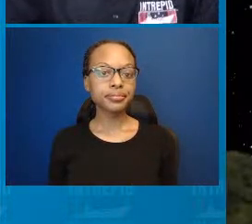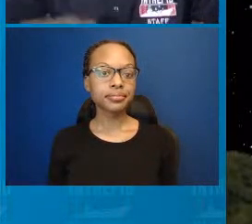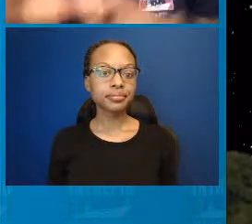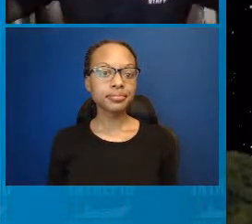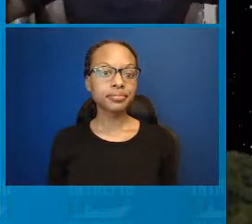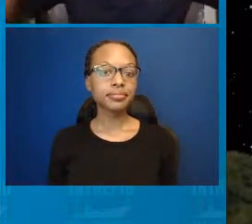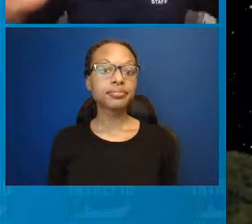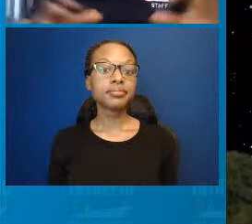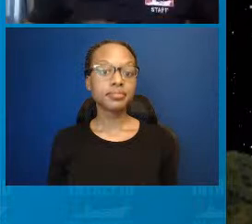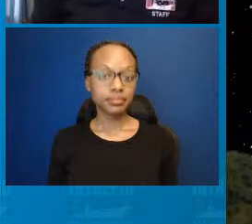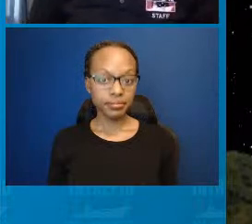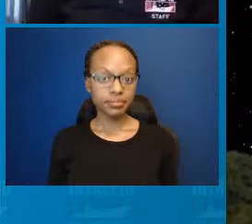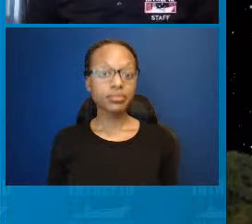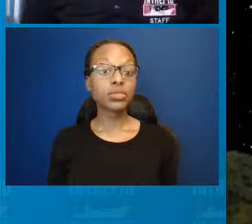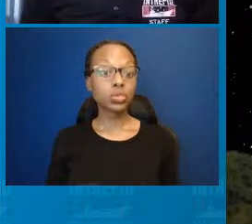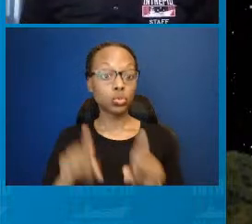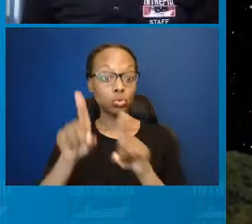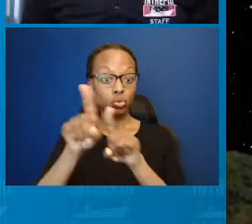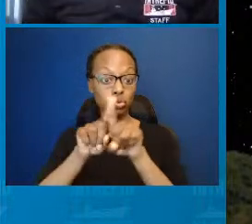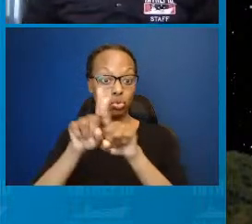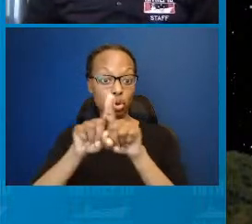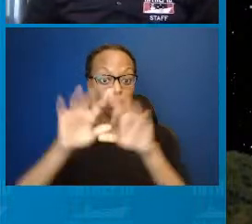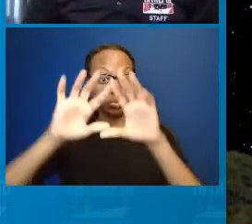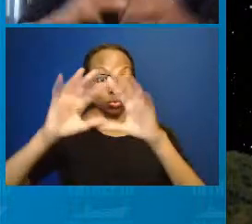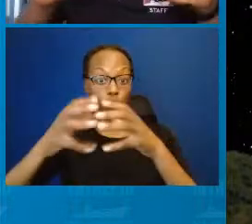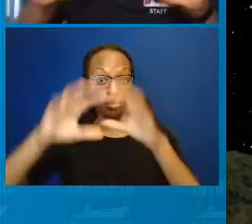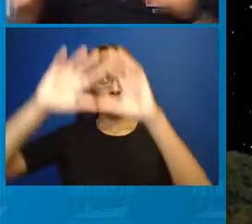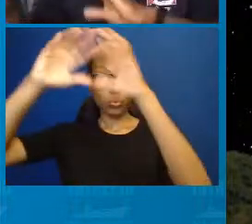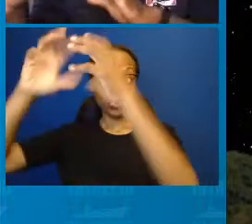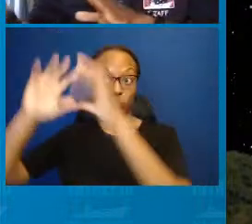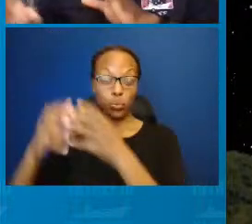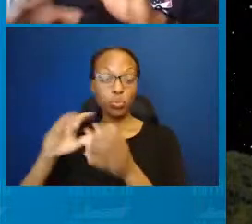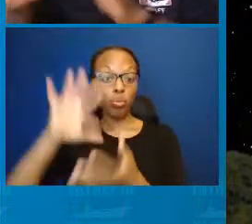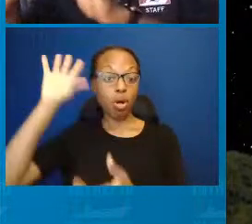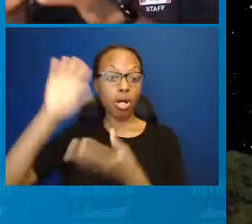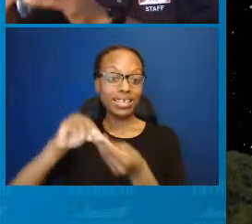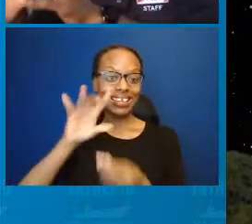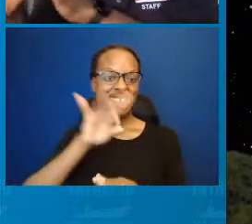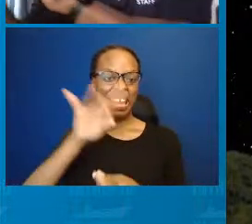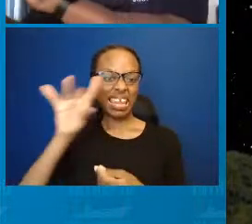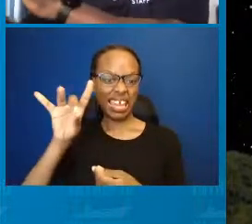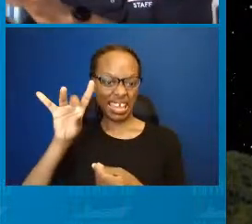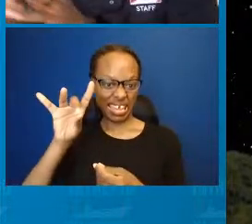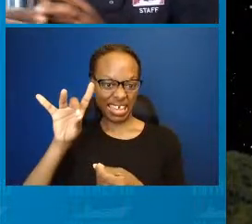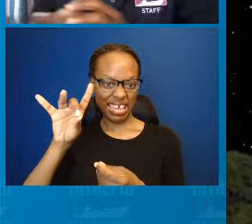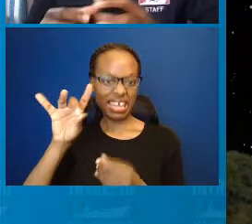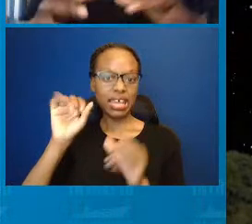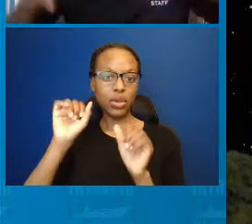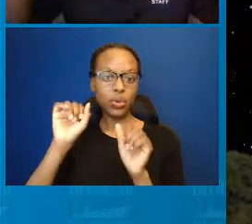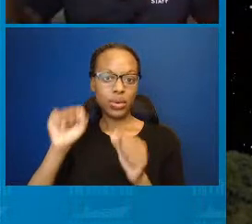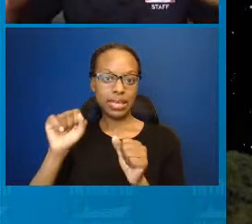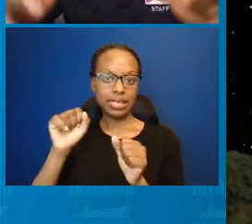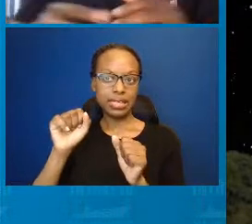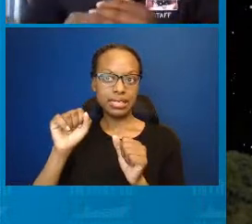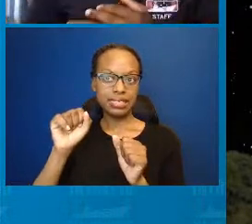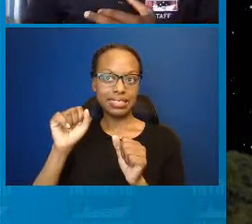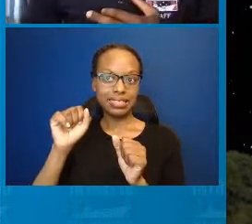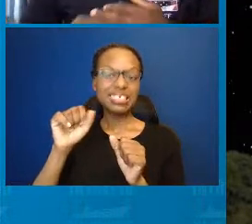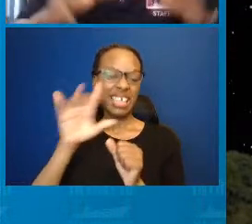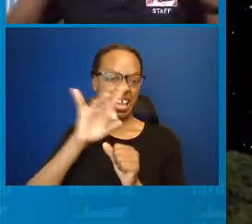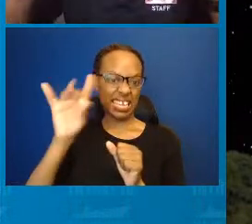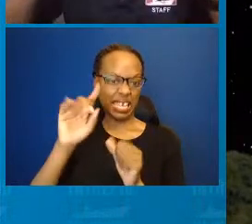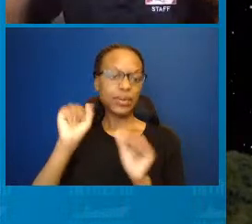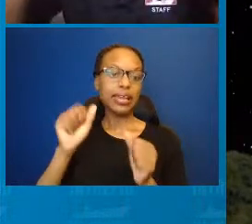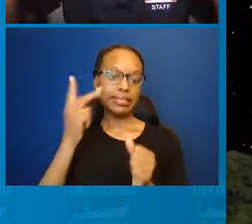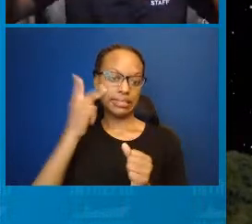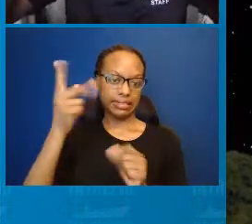constellations are 88 that we can see from our planet. And these, we'll talk about what these 88 mean, right? But these 88 constellations